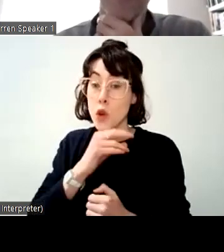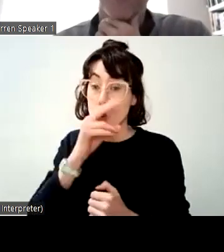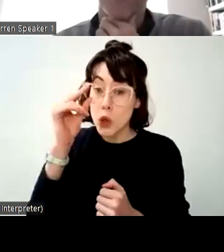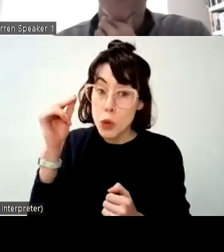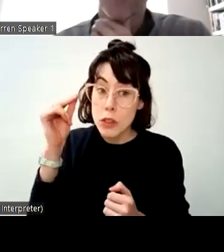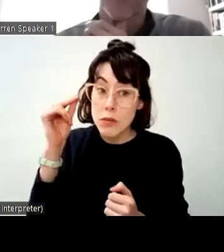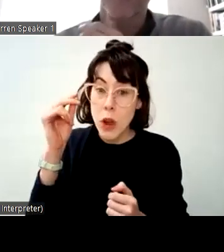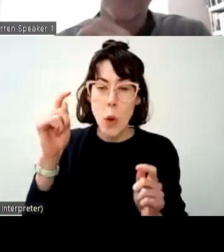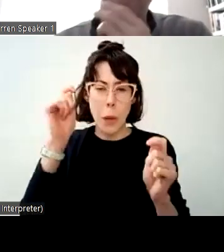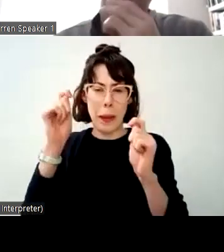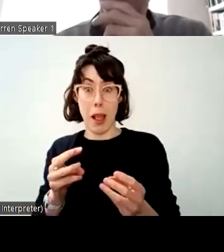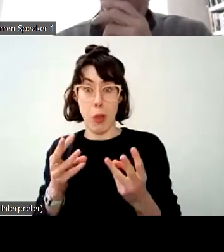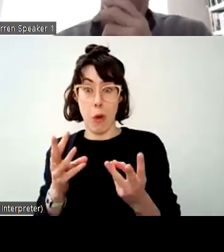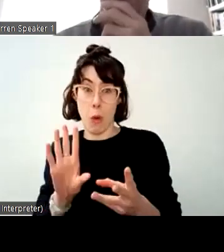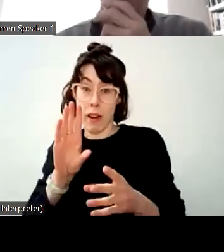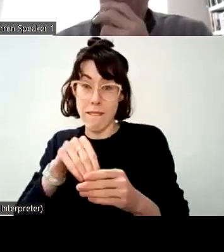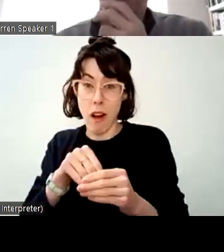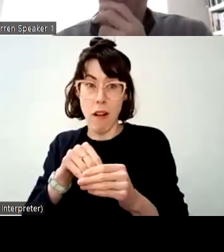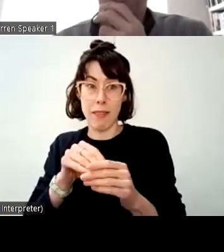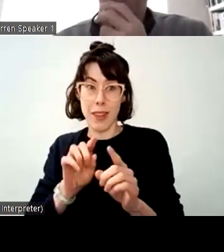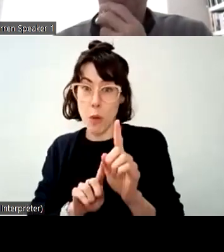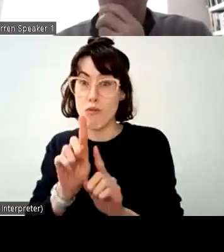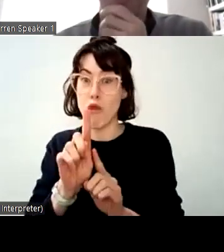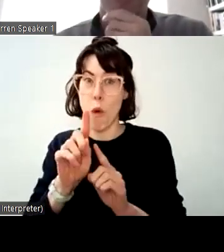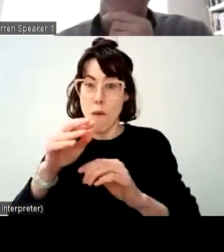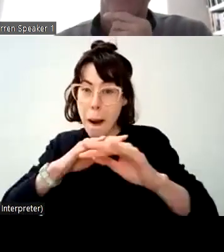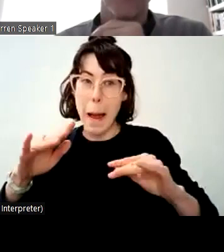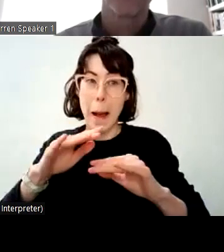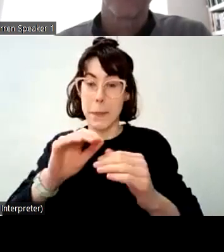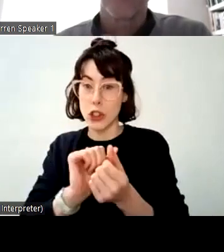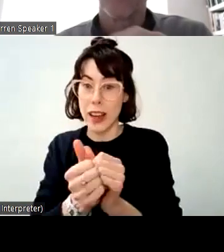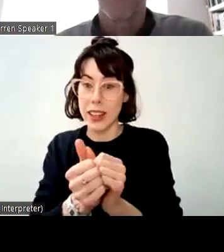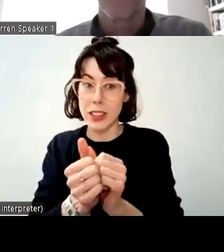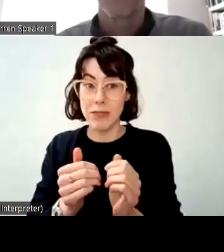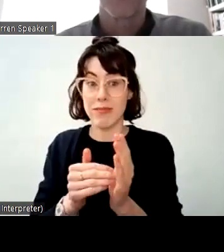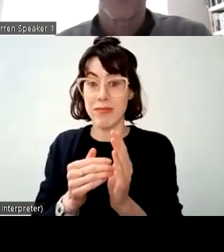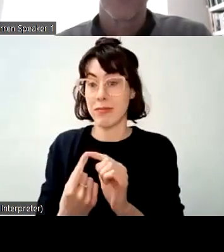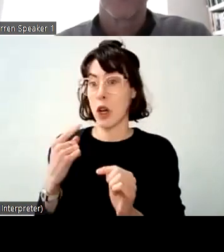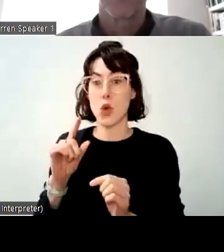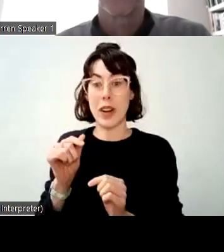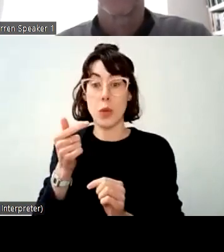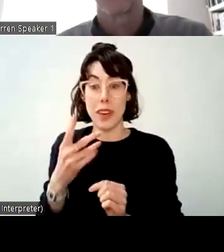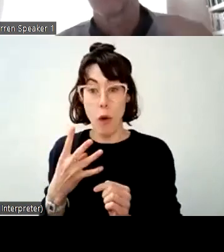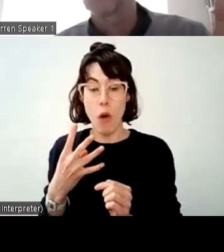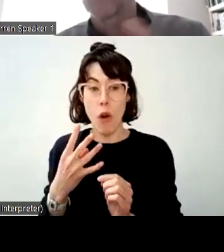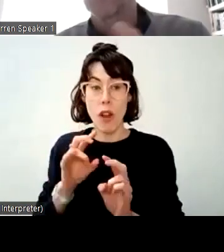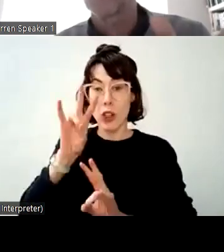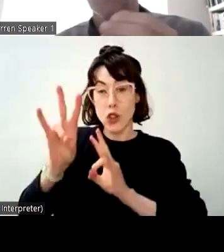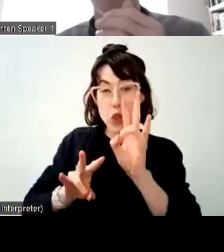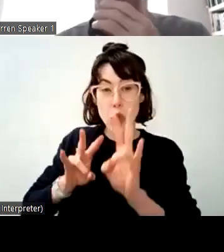There was a very interesting report from Nature Climate Change there in 2024, And there was a big survey of 125 countries,